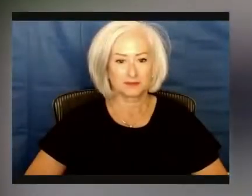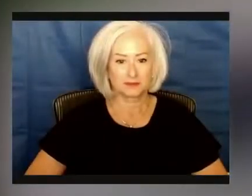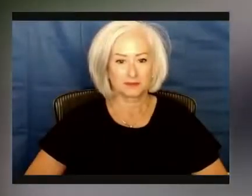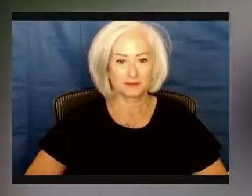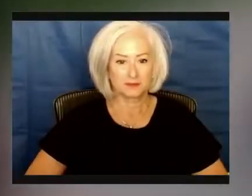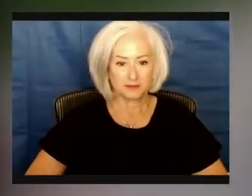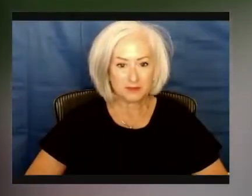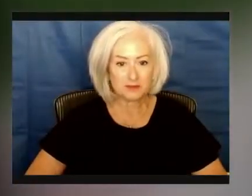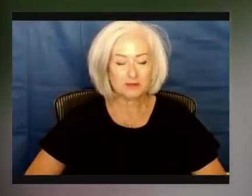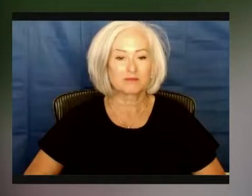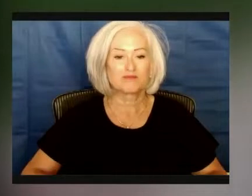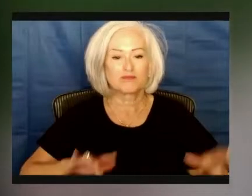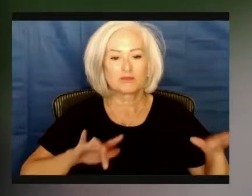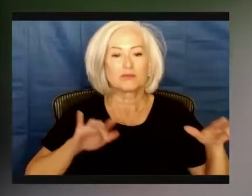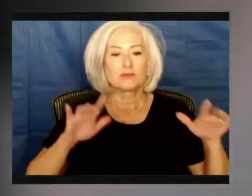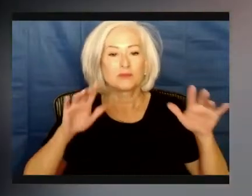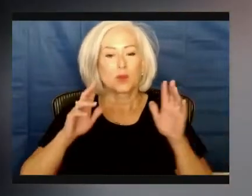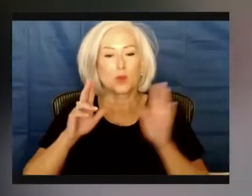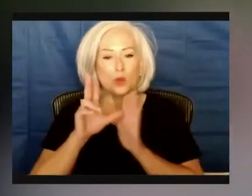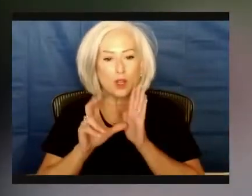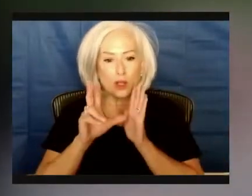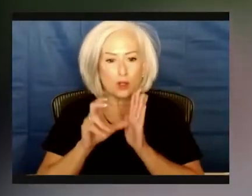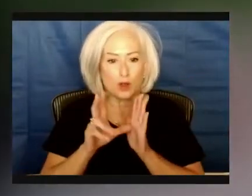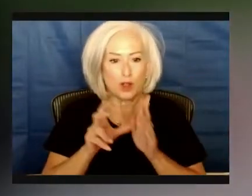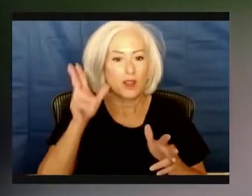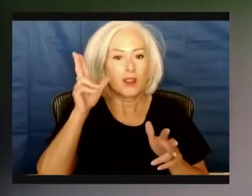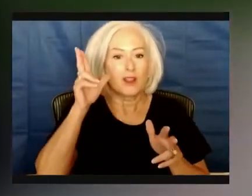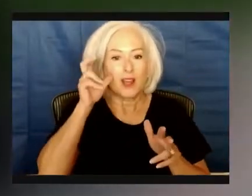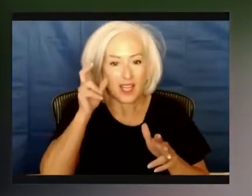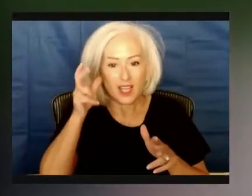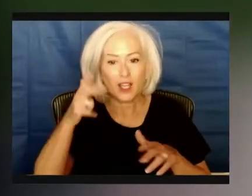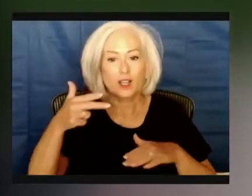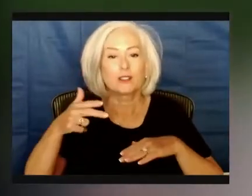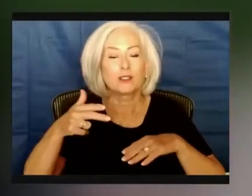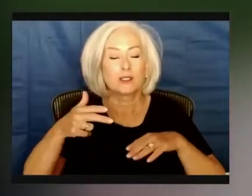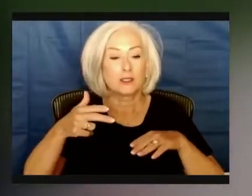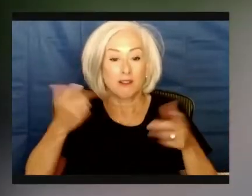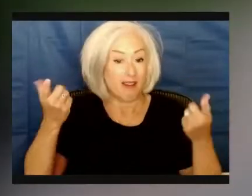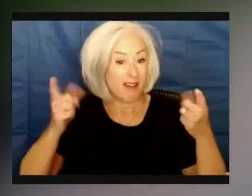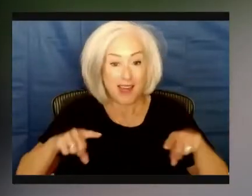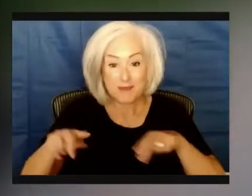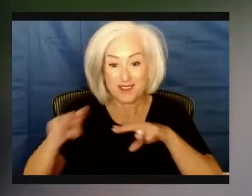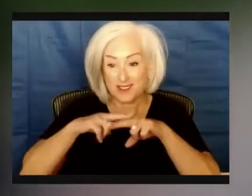hit a truck. Someone was crossing tracks.